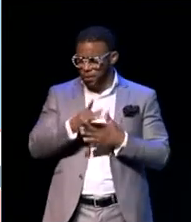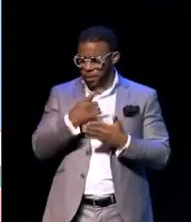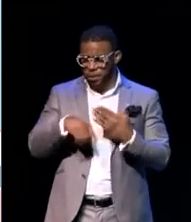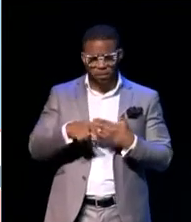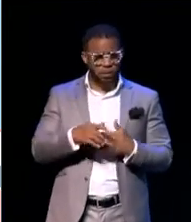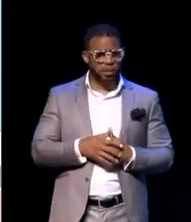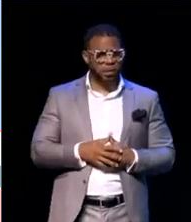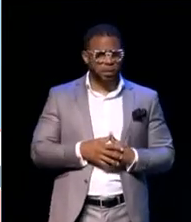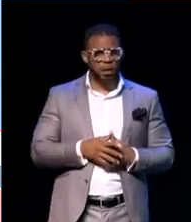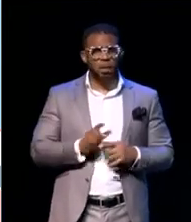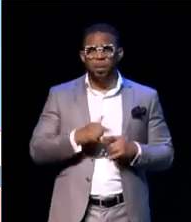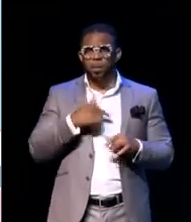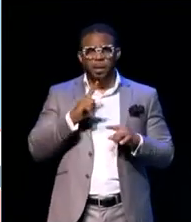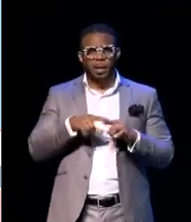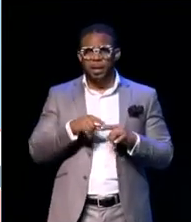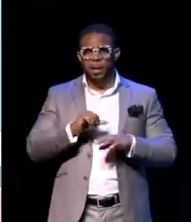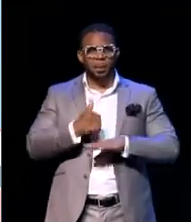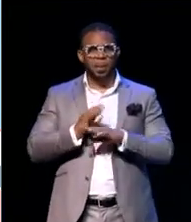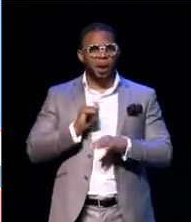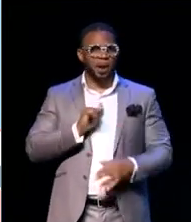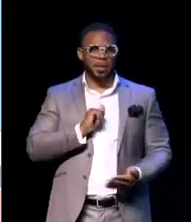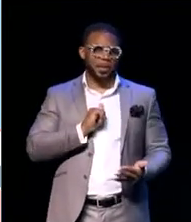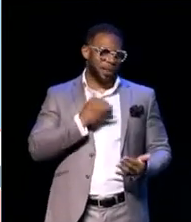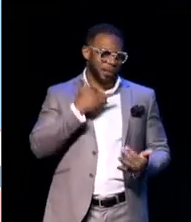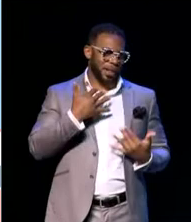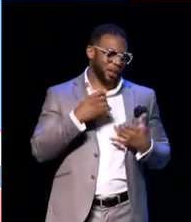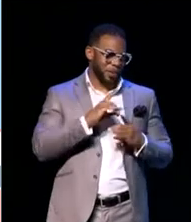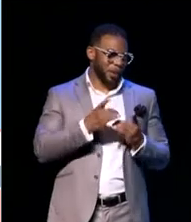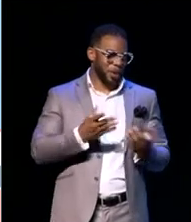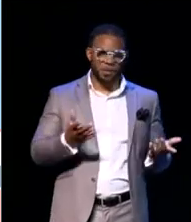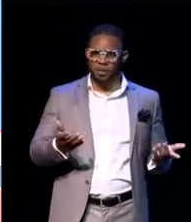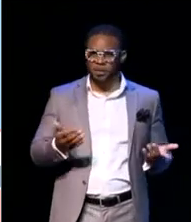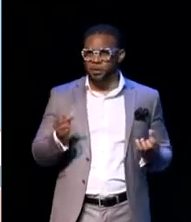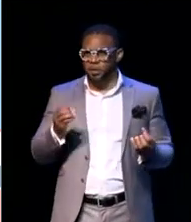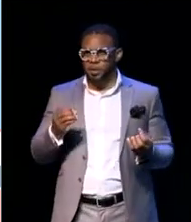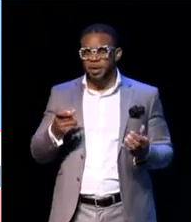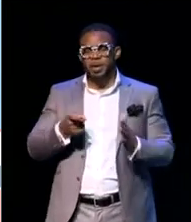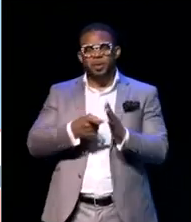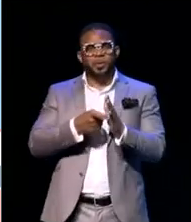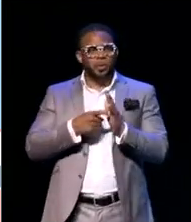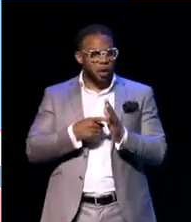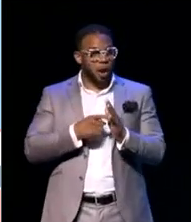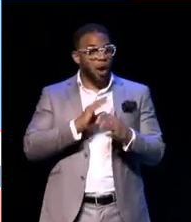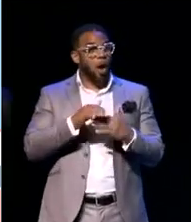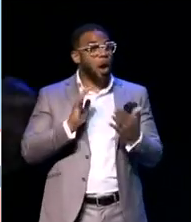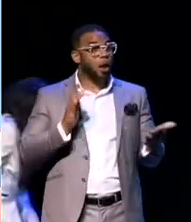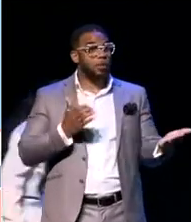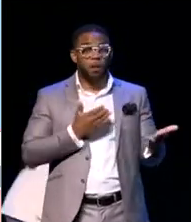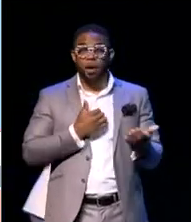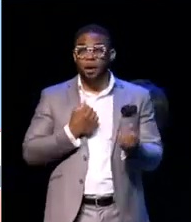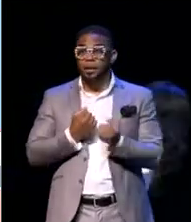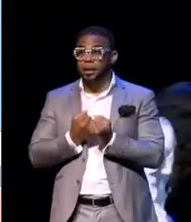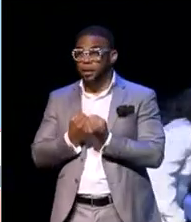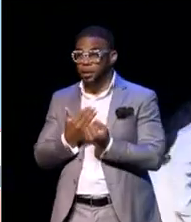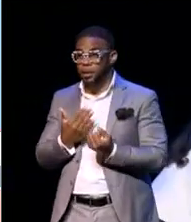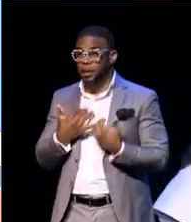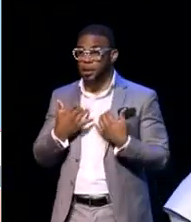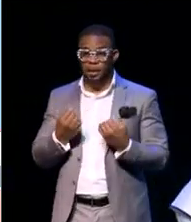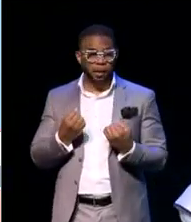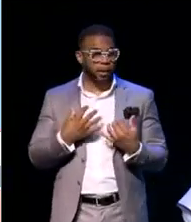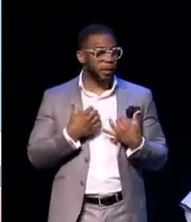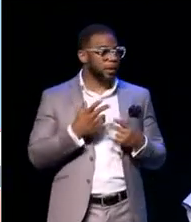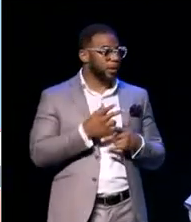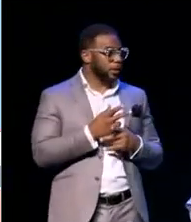next week. But we can't implement it by ourselves at the health department. So it requires all of our stakeholders in health